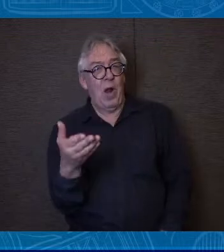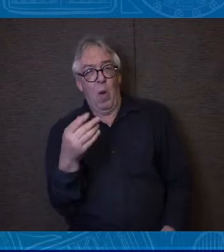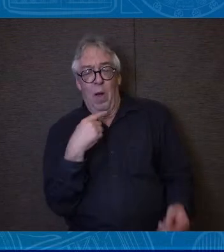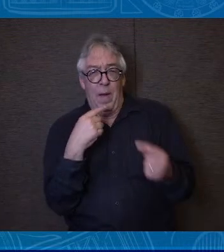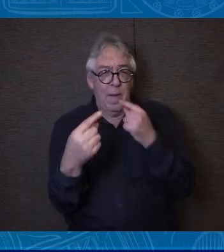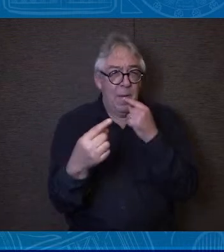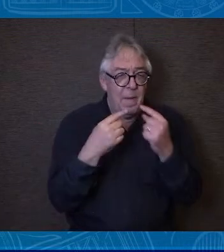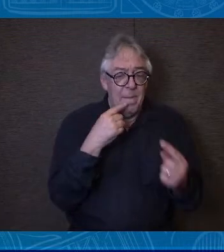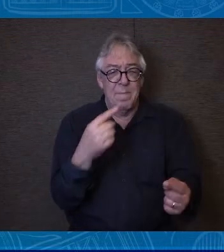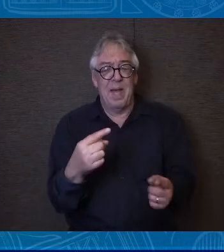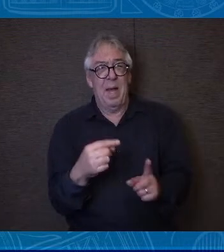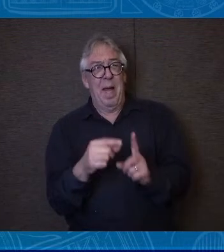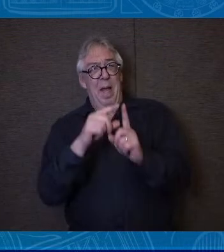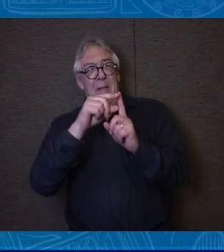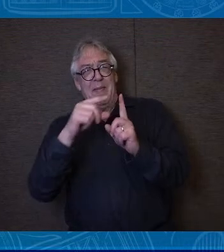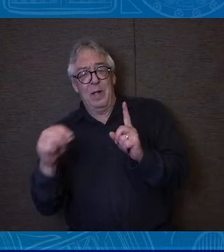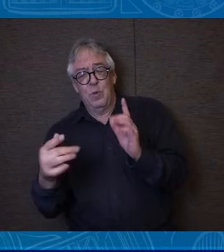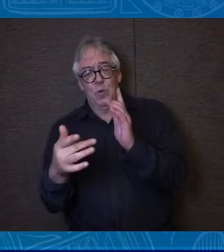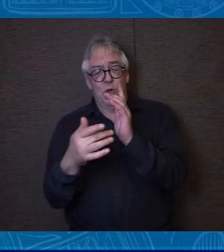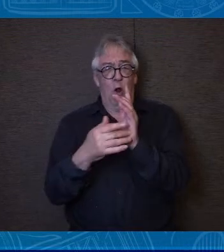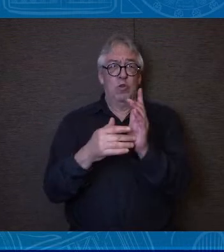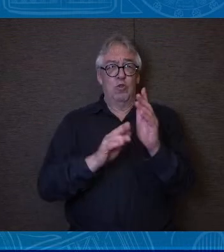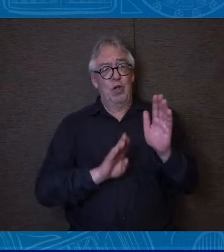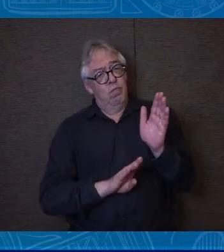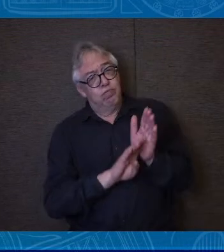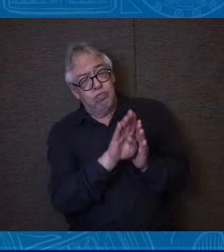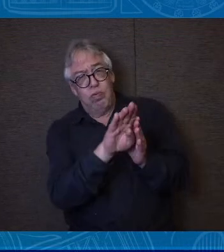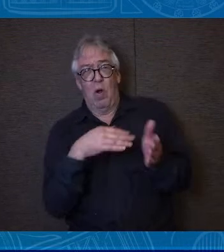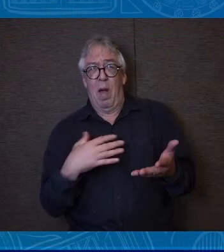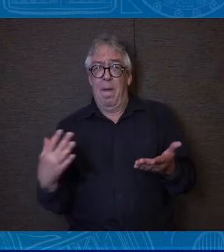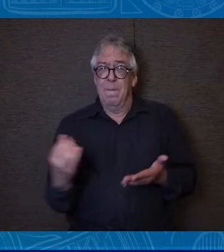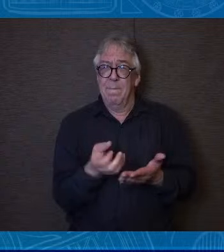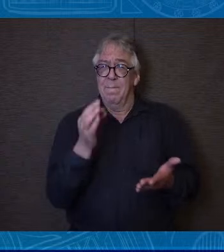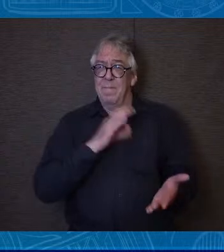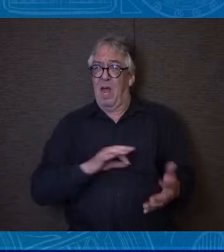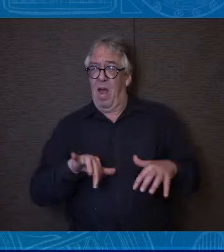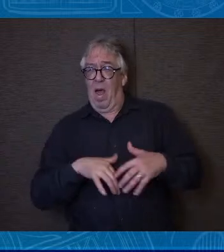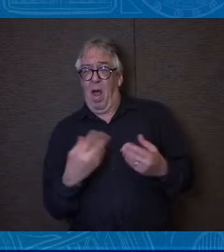leveraging digital advancement, so I just want to know, are